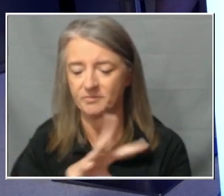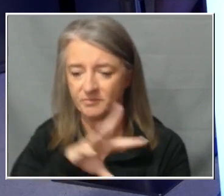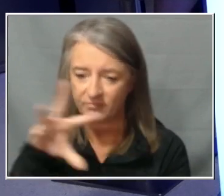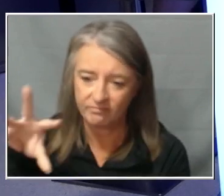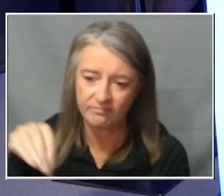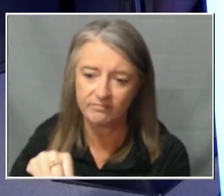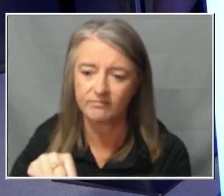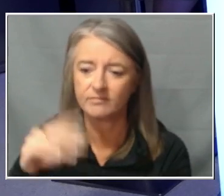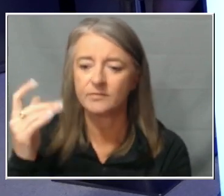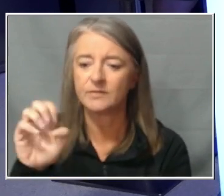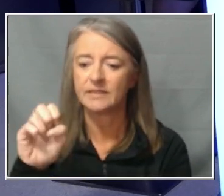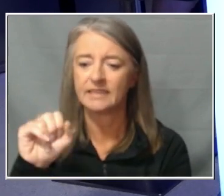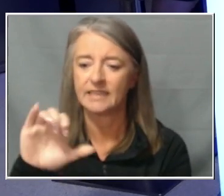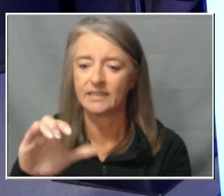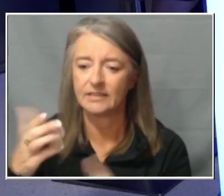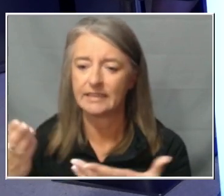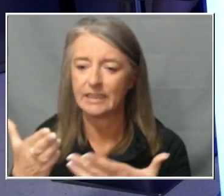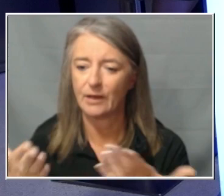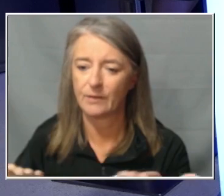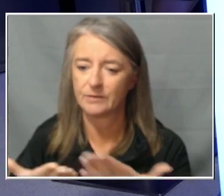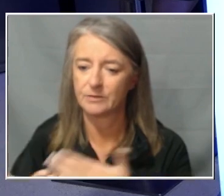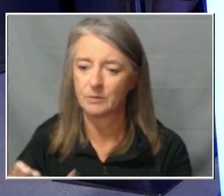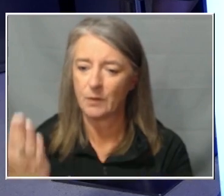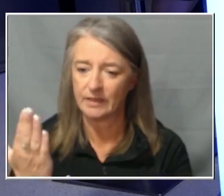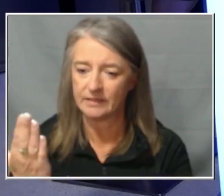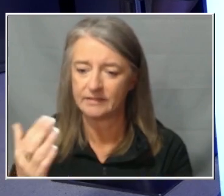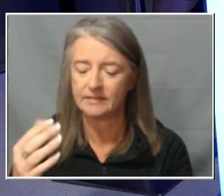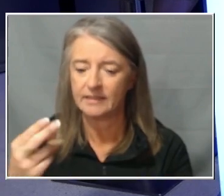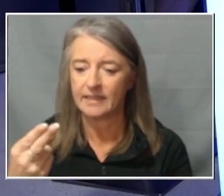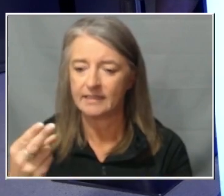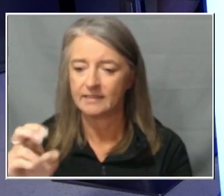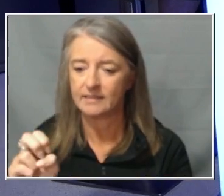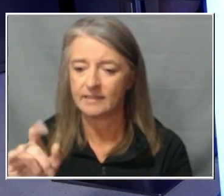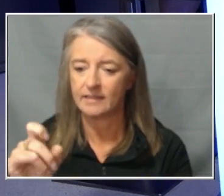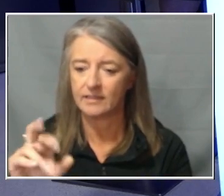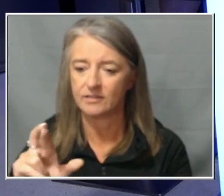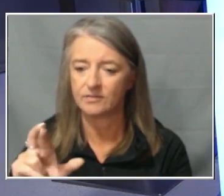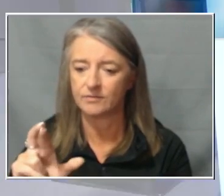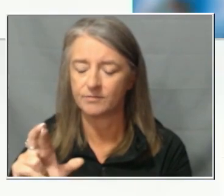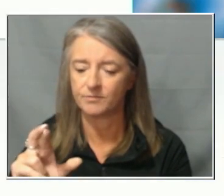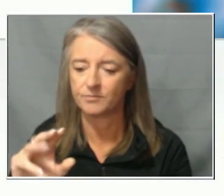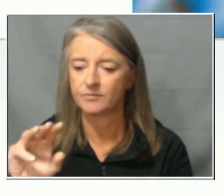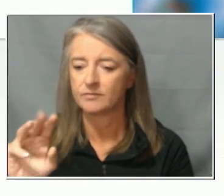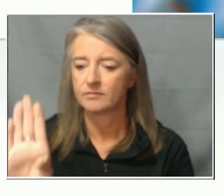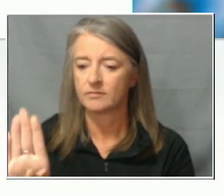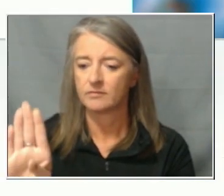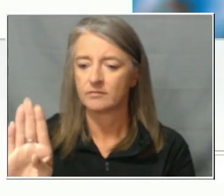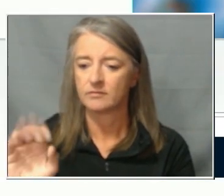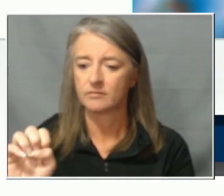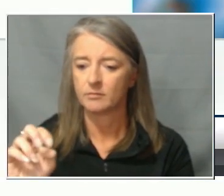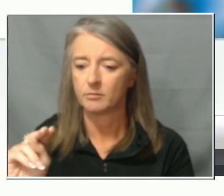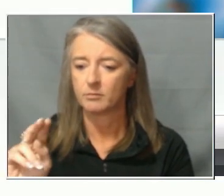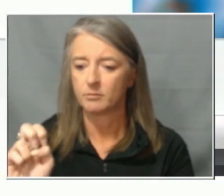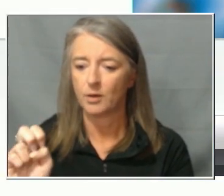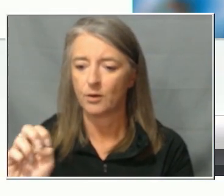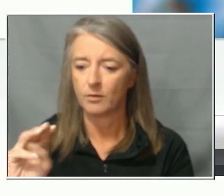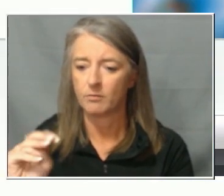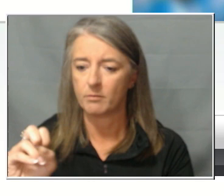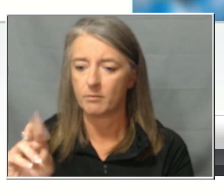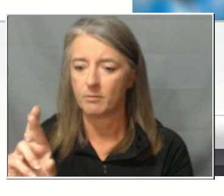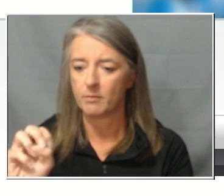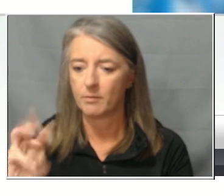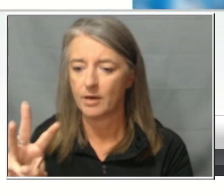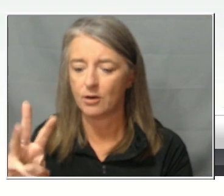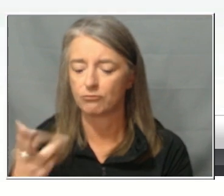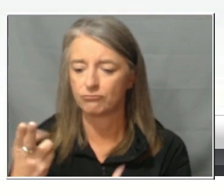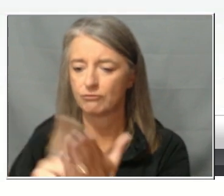is smiling here this morning, and so is Heather. I have to tell you about the bone marrow registry. It's super easy. It's just a swab, right, guys? Just a swab. They can